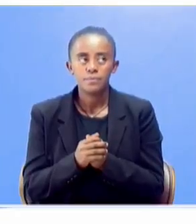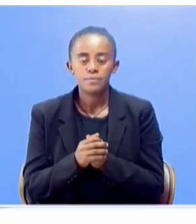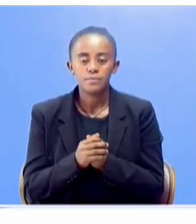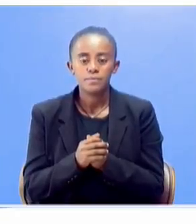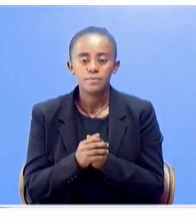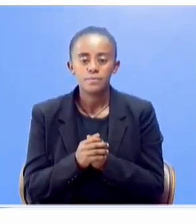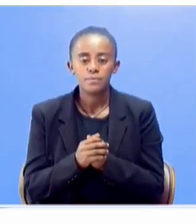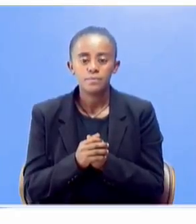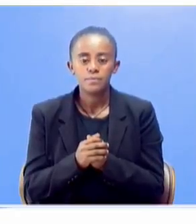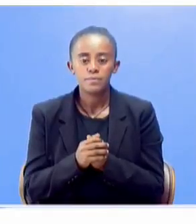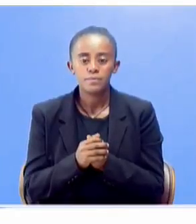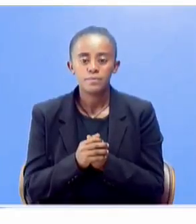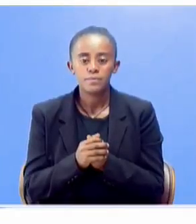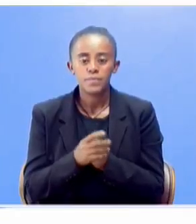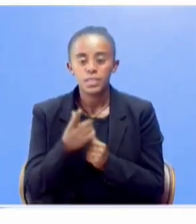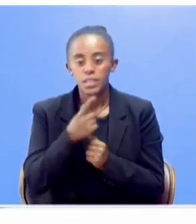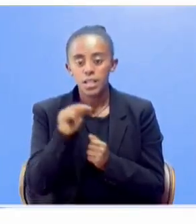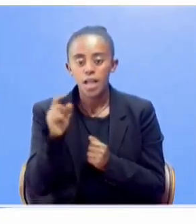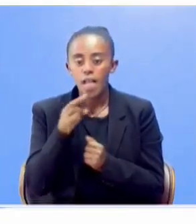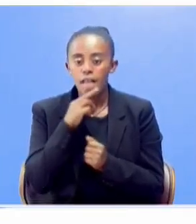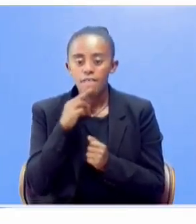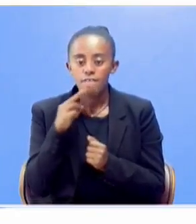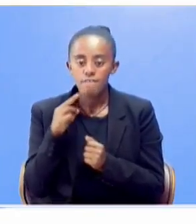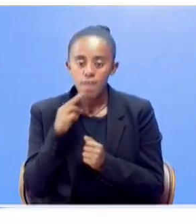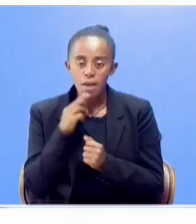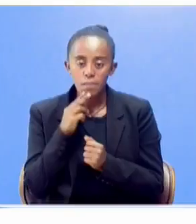the verbs